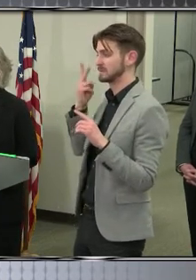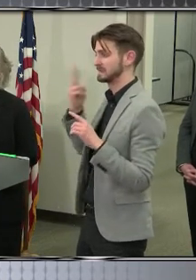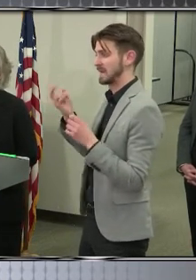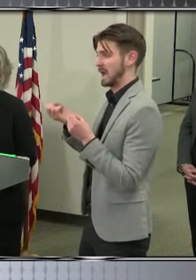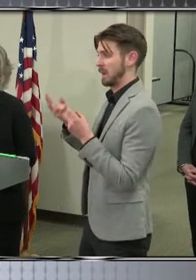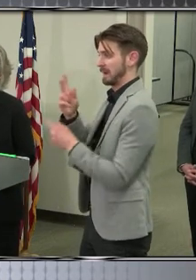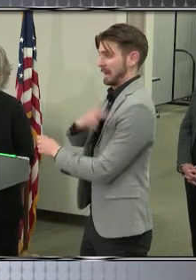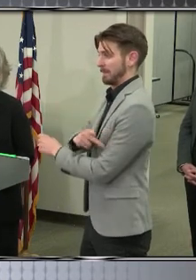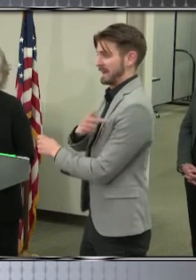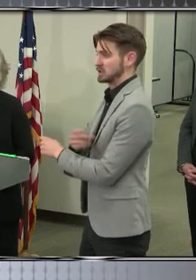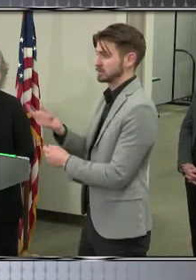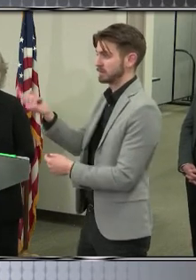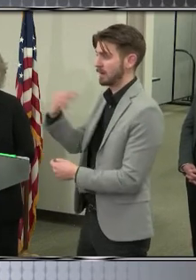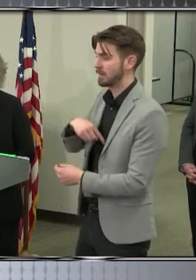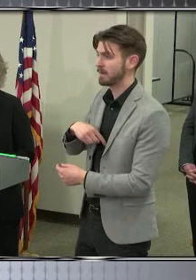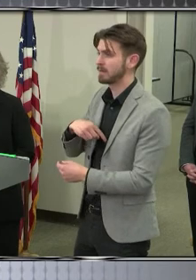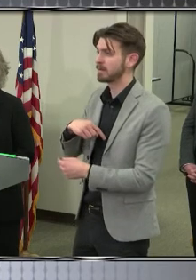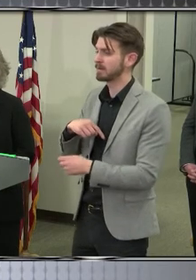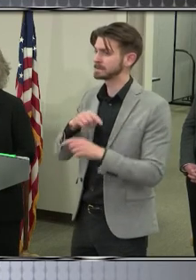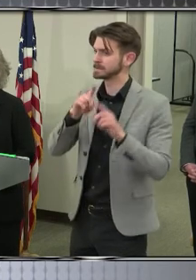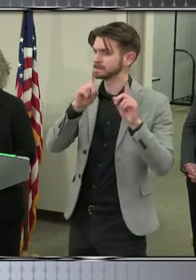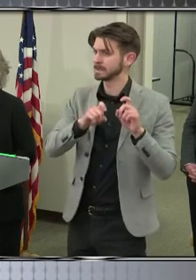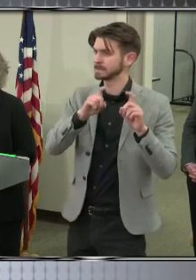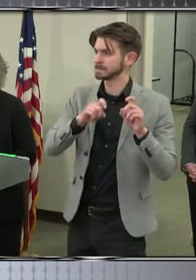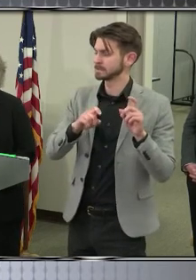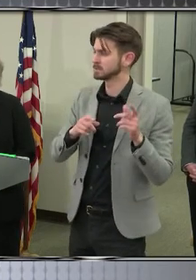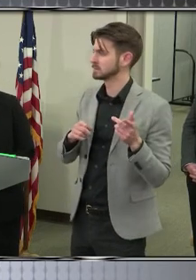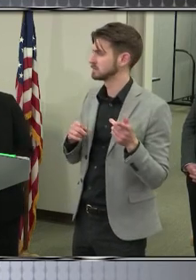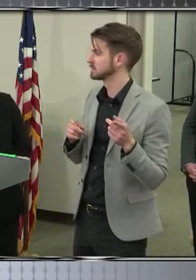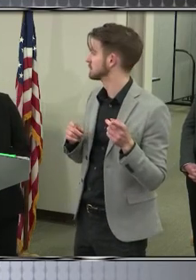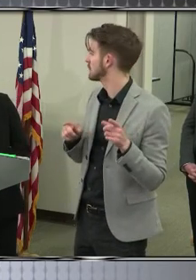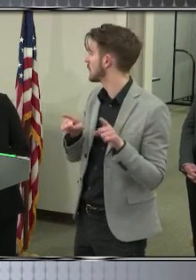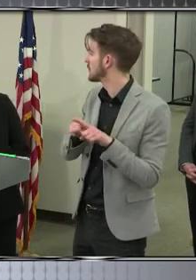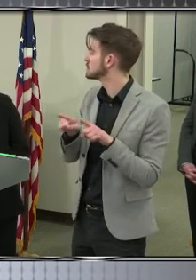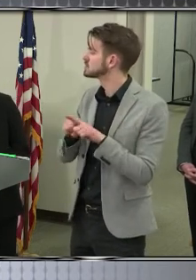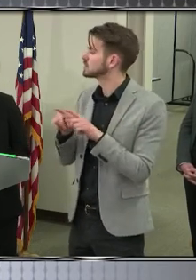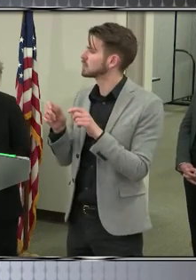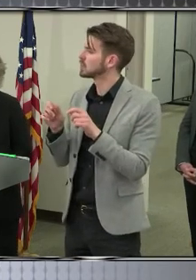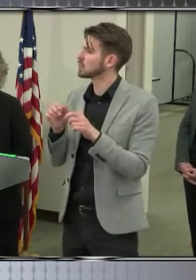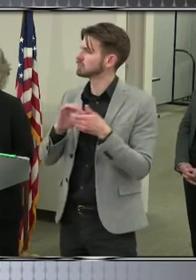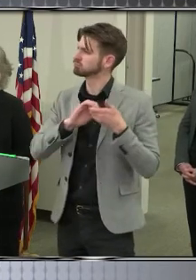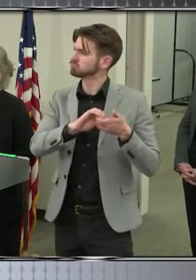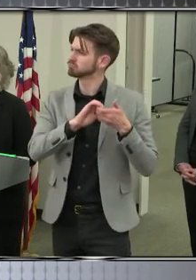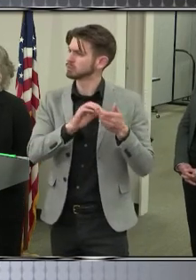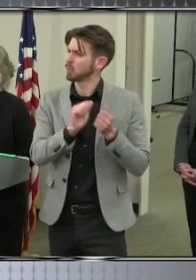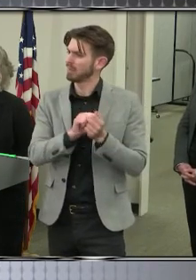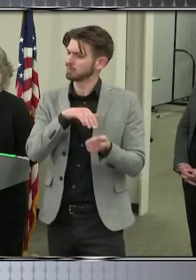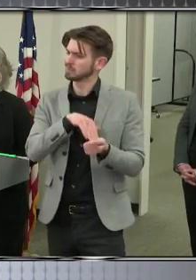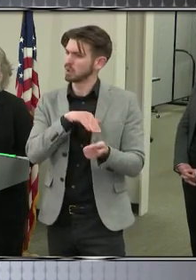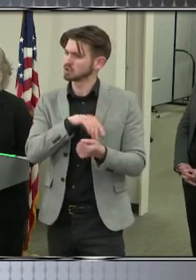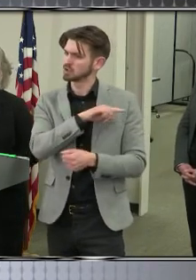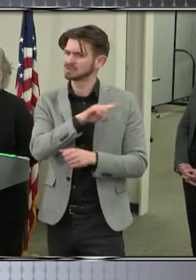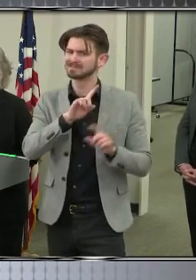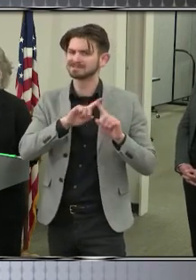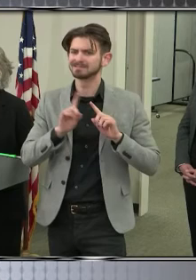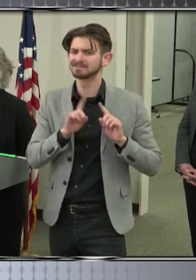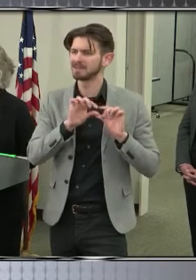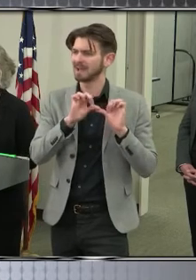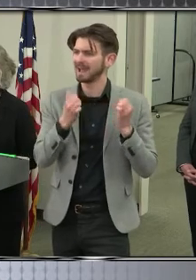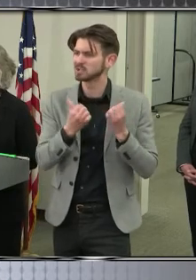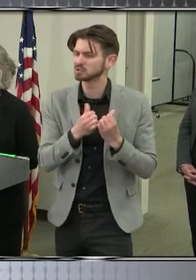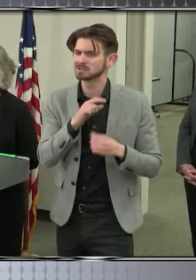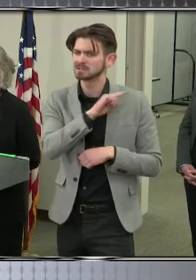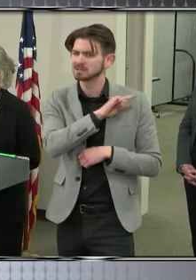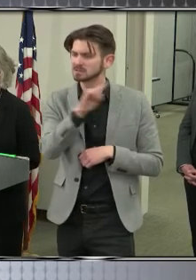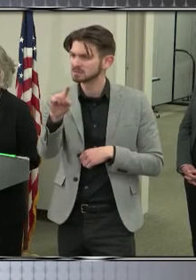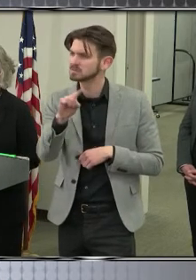will need to be tested. And we're doing that in conjunction with our clinicians in the various agencies and their